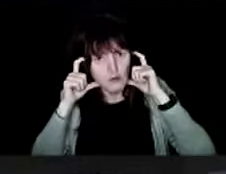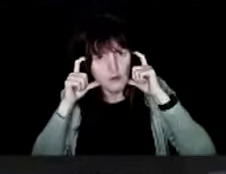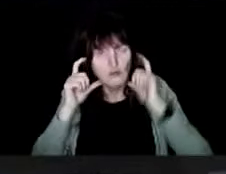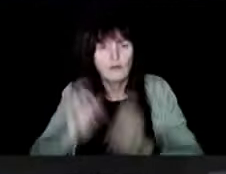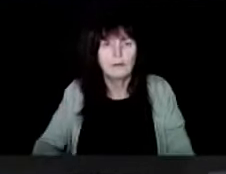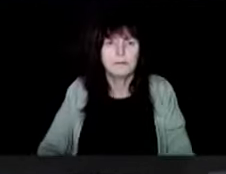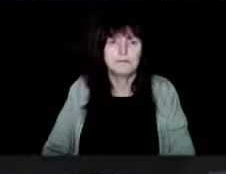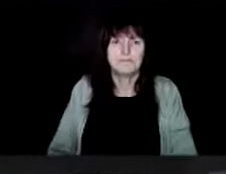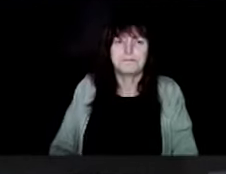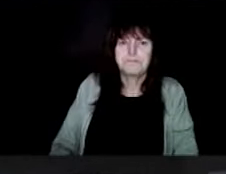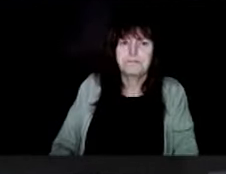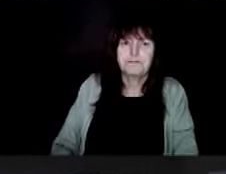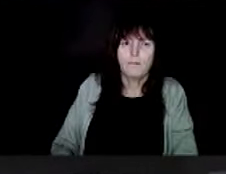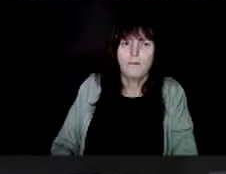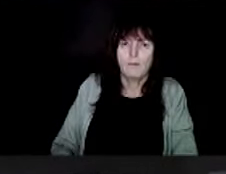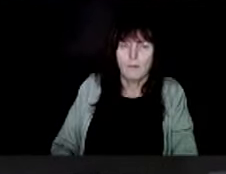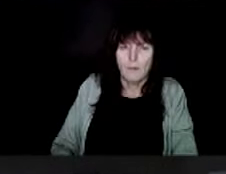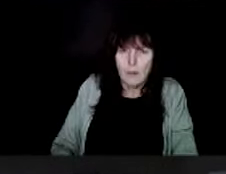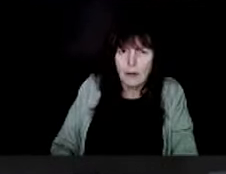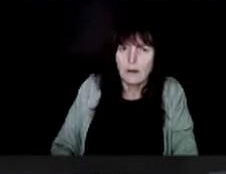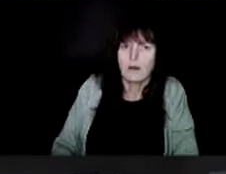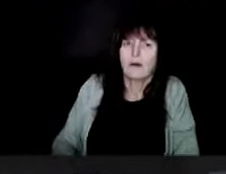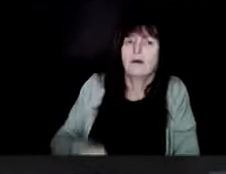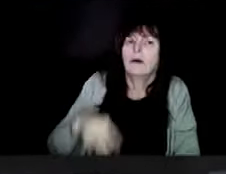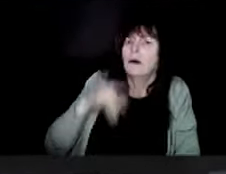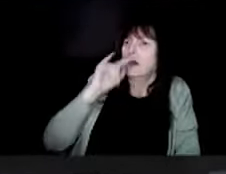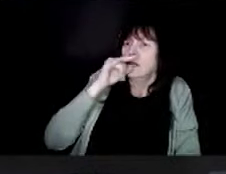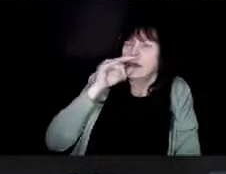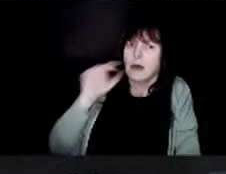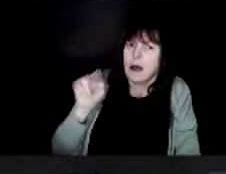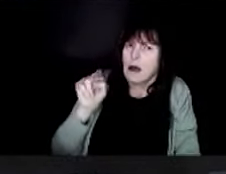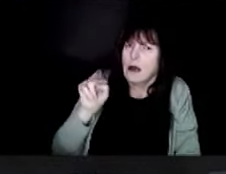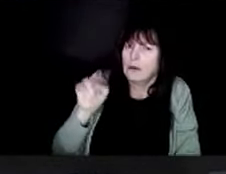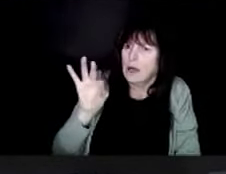masks to be able to deliver, but that is something we can review.